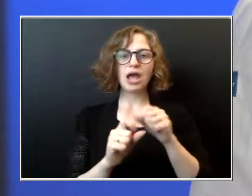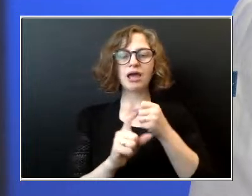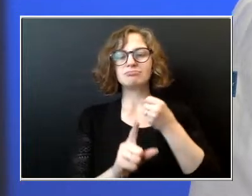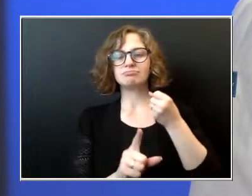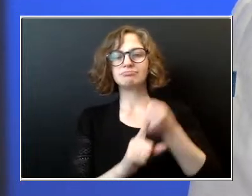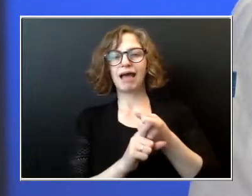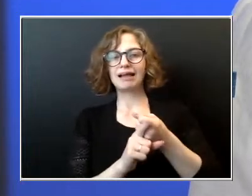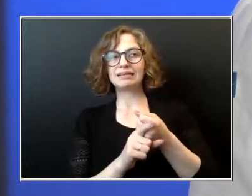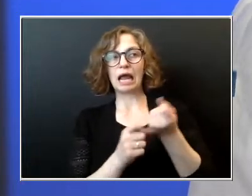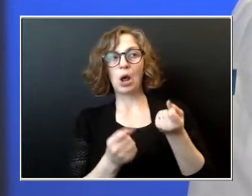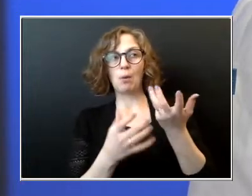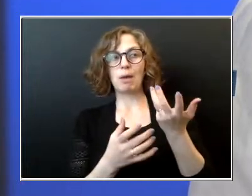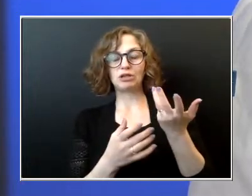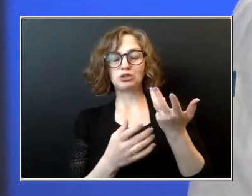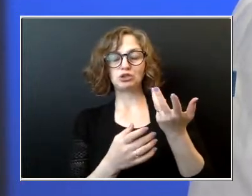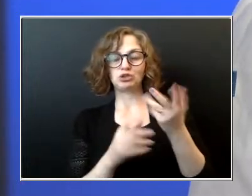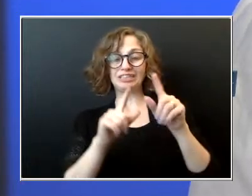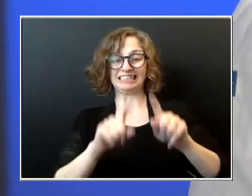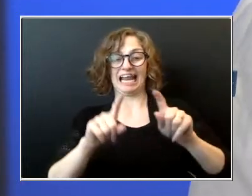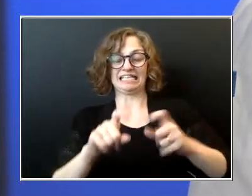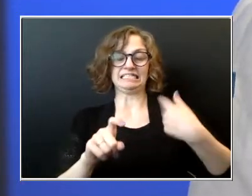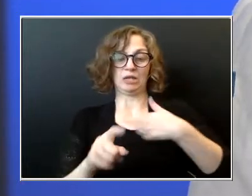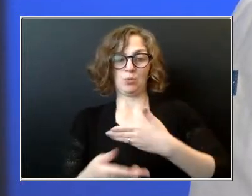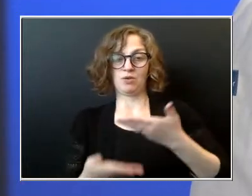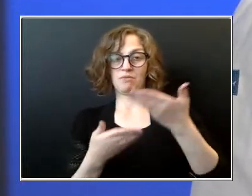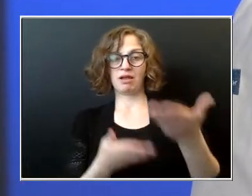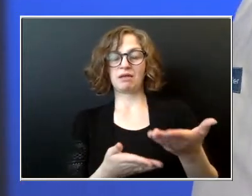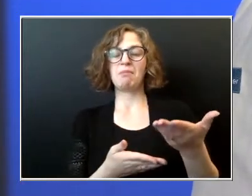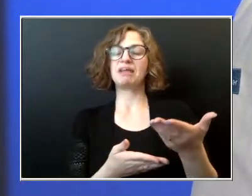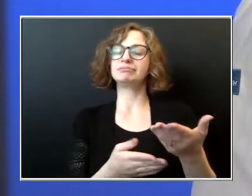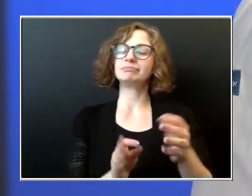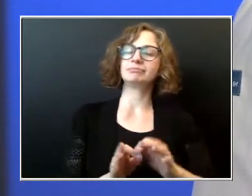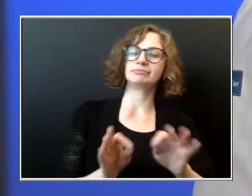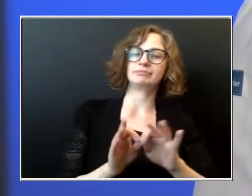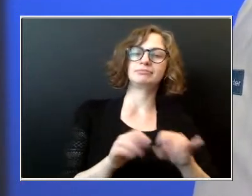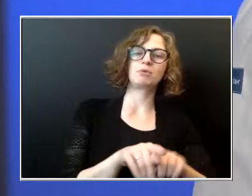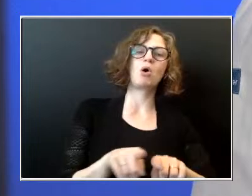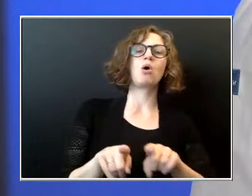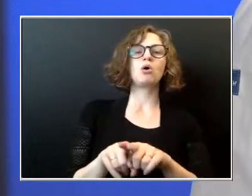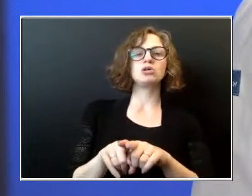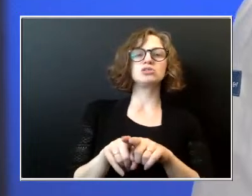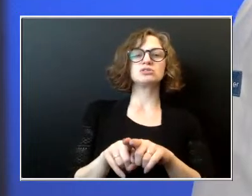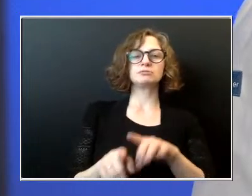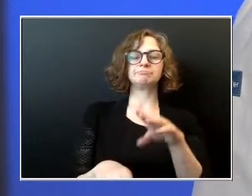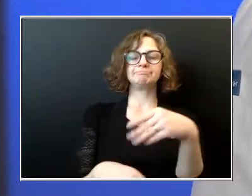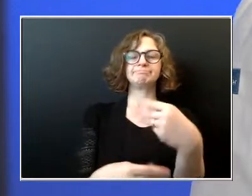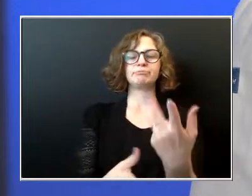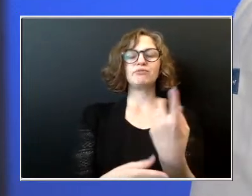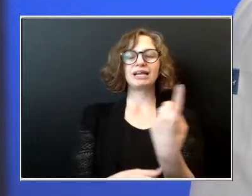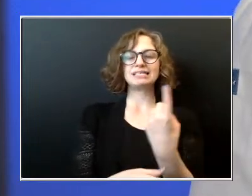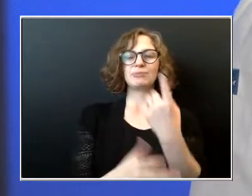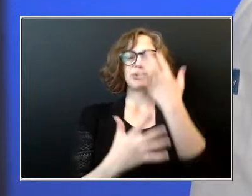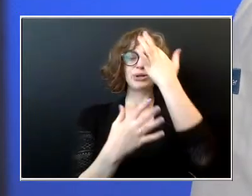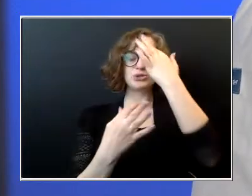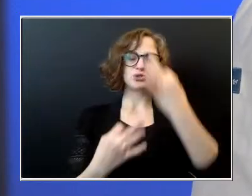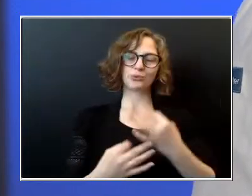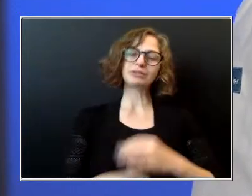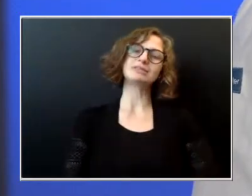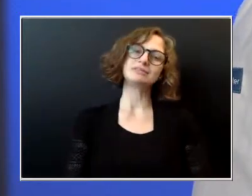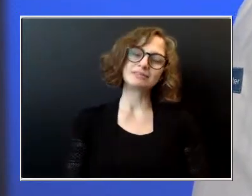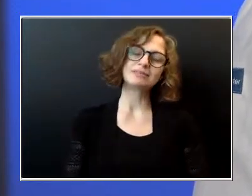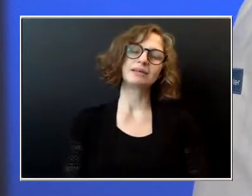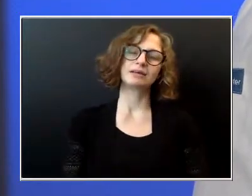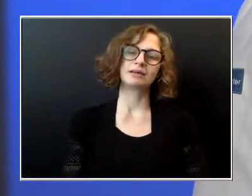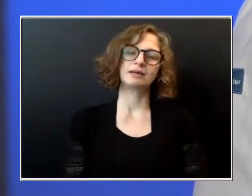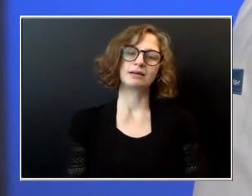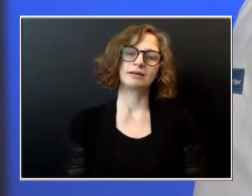would be helpful to them, but then also giving that individual a choice and personalizing that